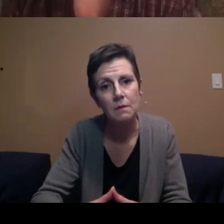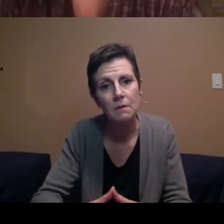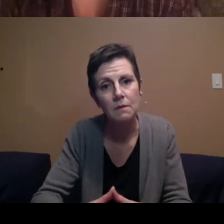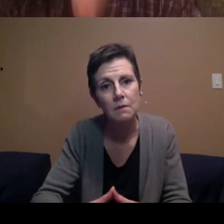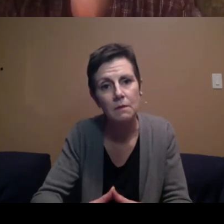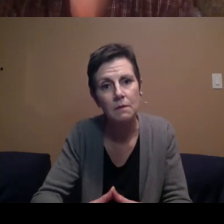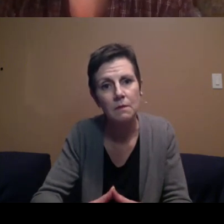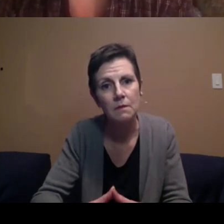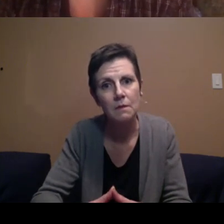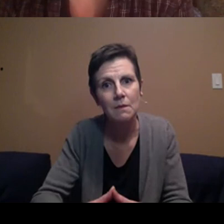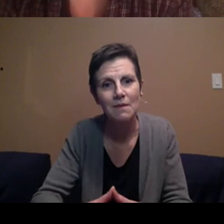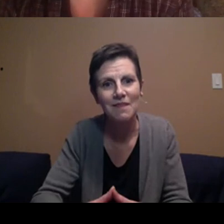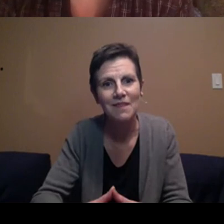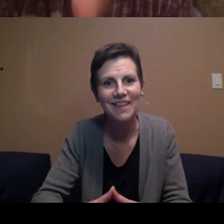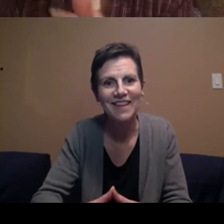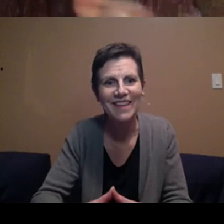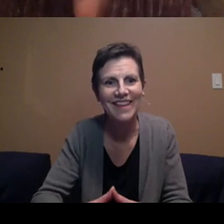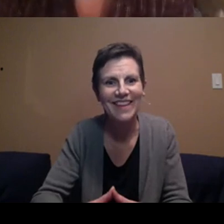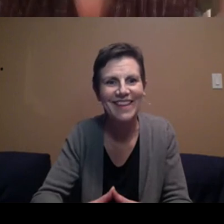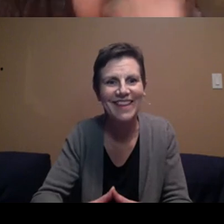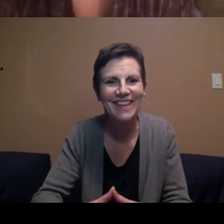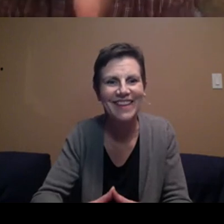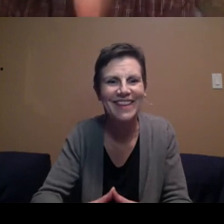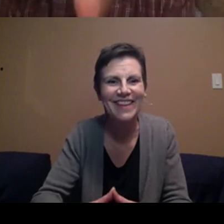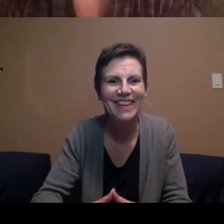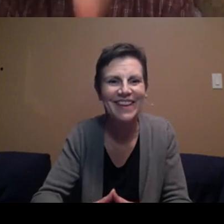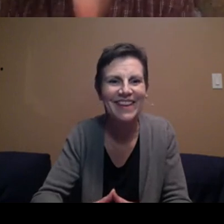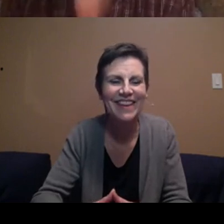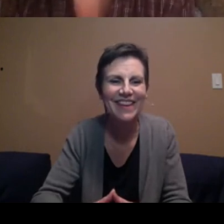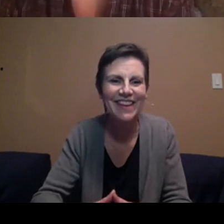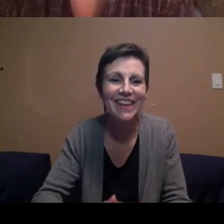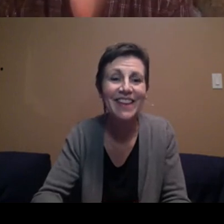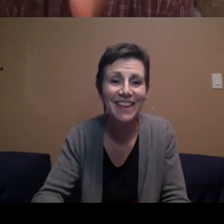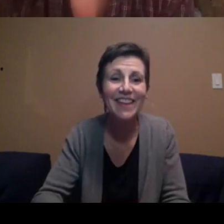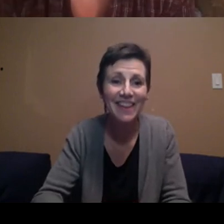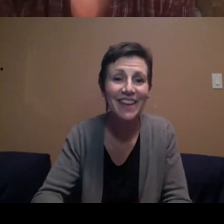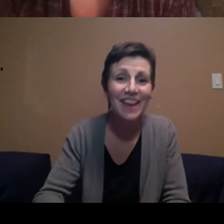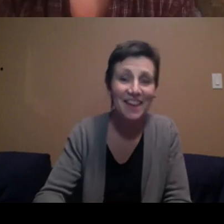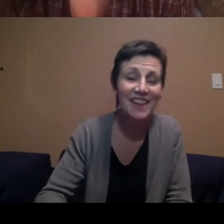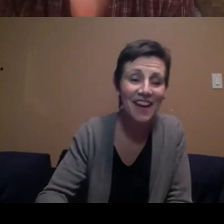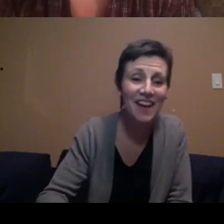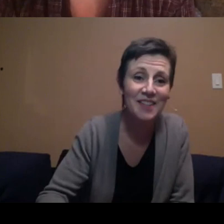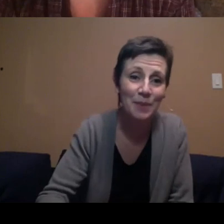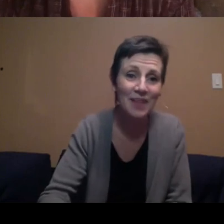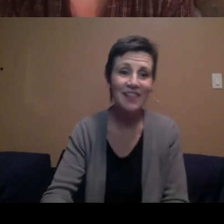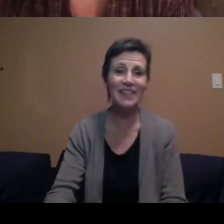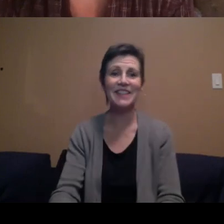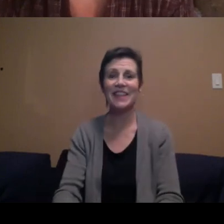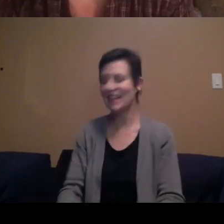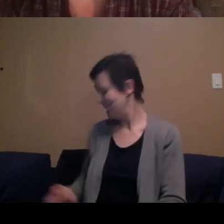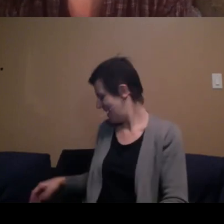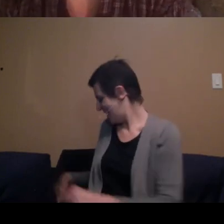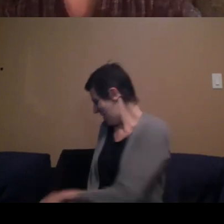Want to run Line Sheen? I know it helped you, and I could use it too. Yes,